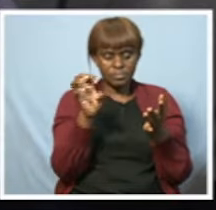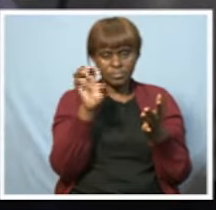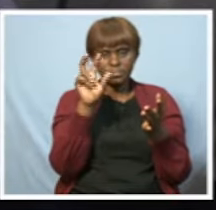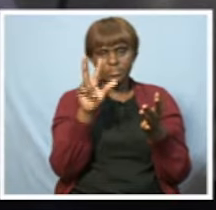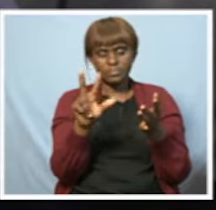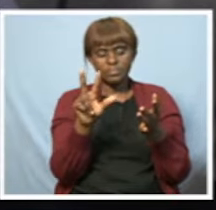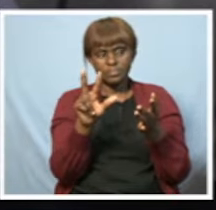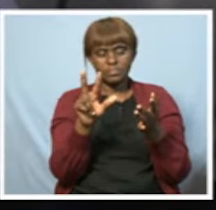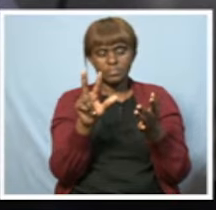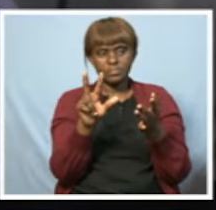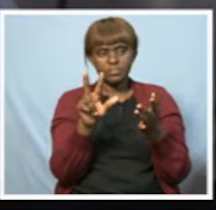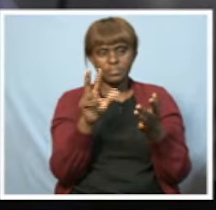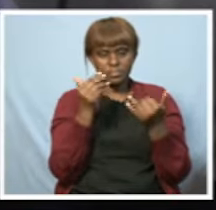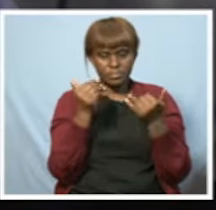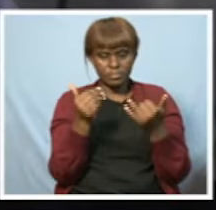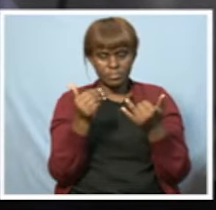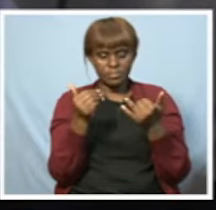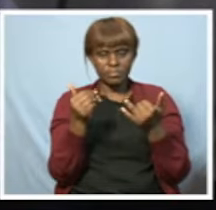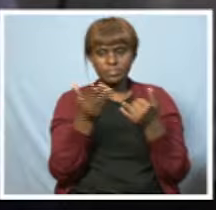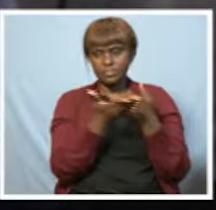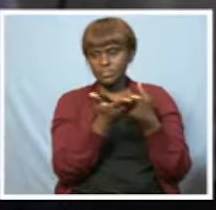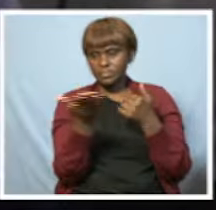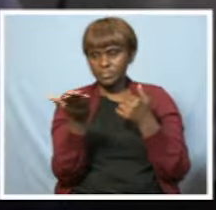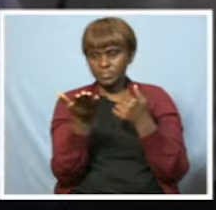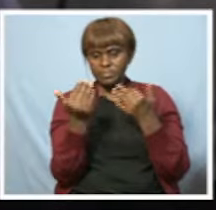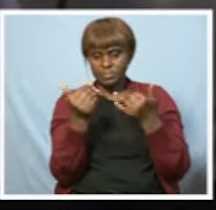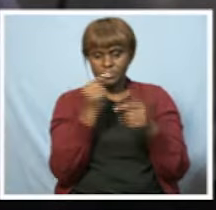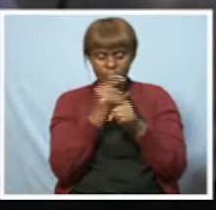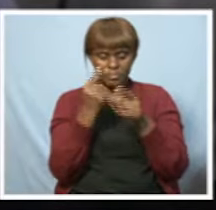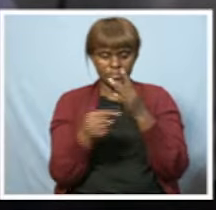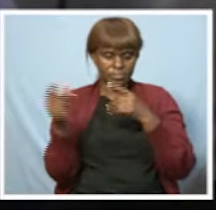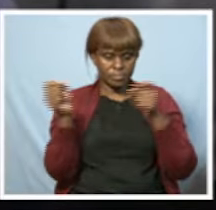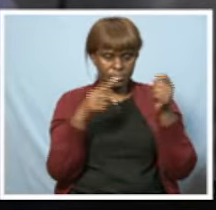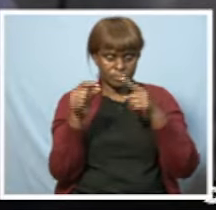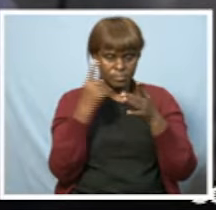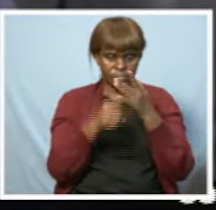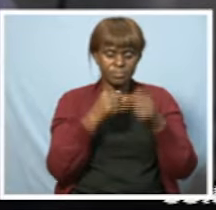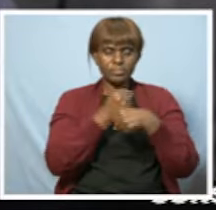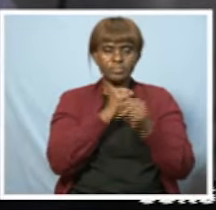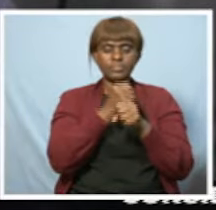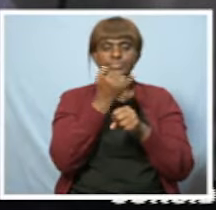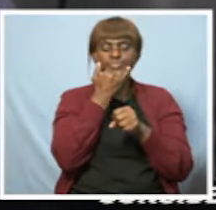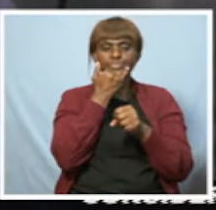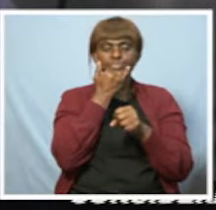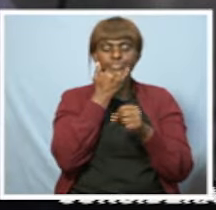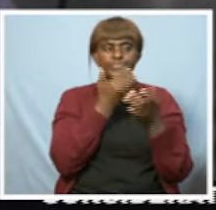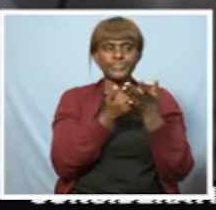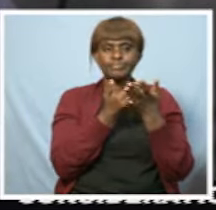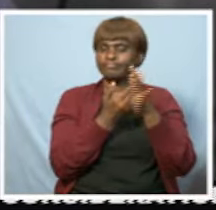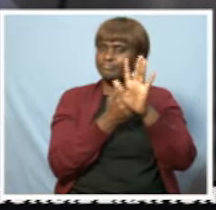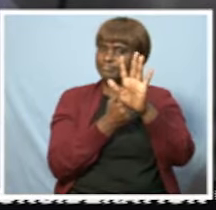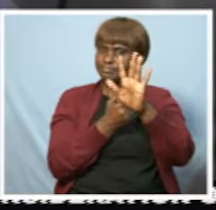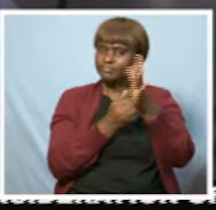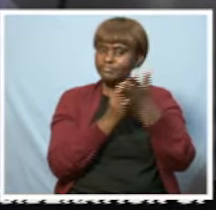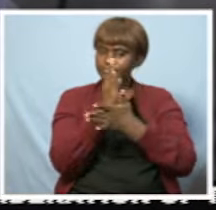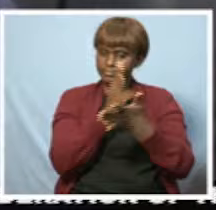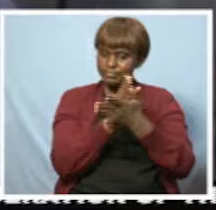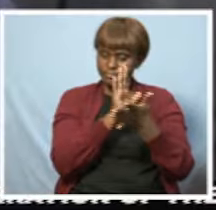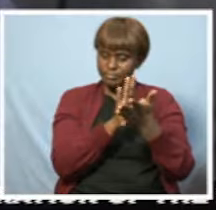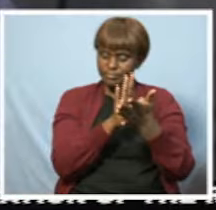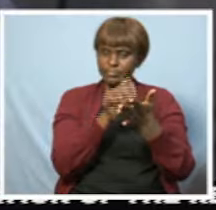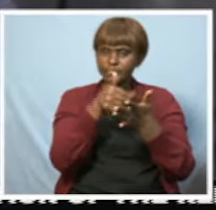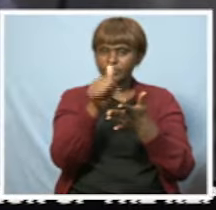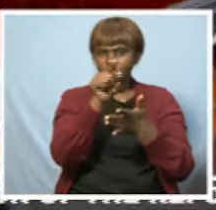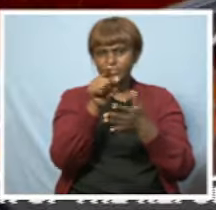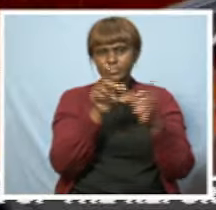1,603. Therefore, it is just the text that was a mistake here, and therefore... Let's correct it. Your